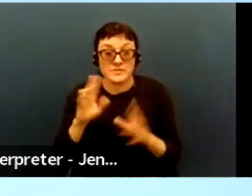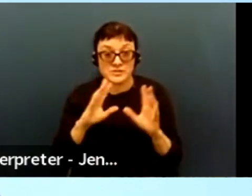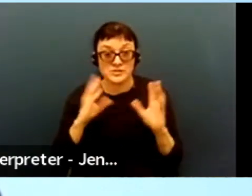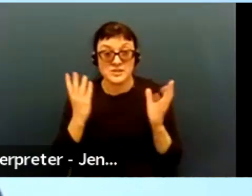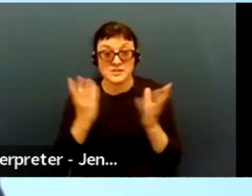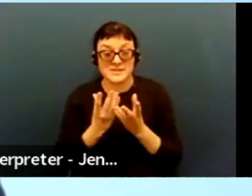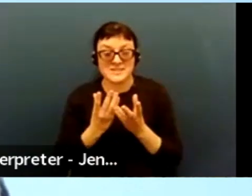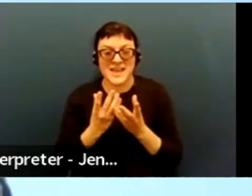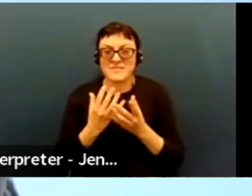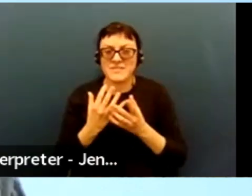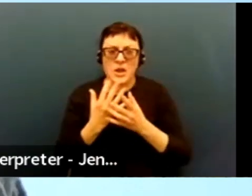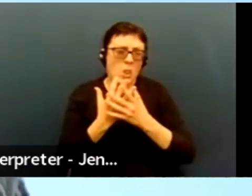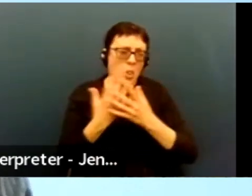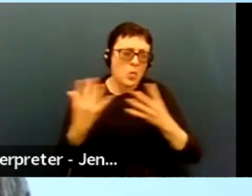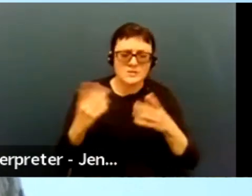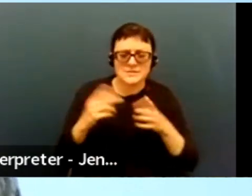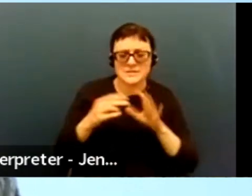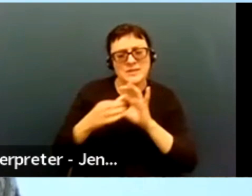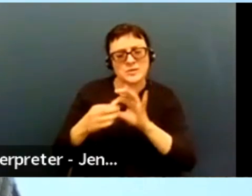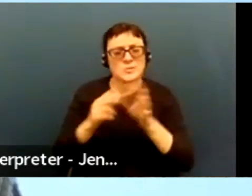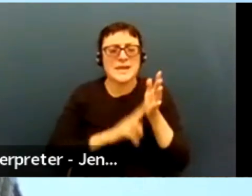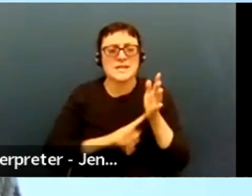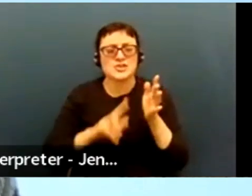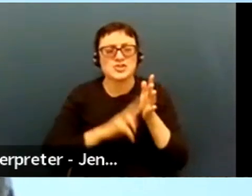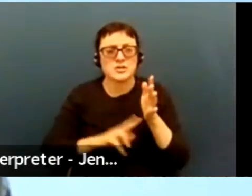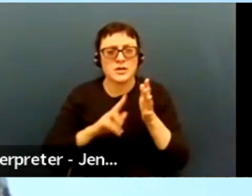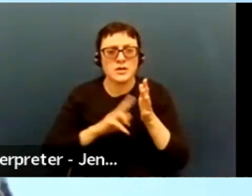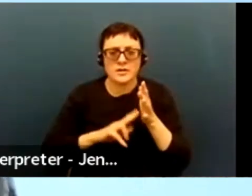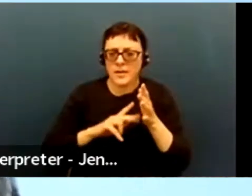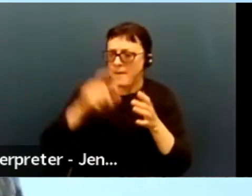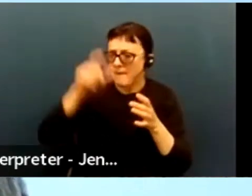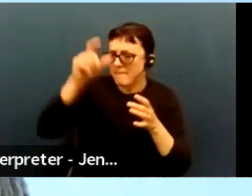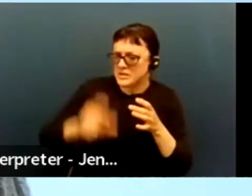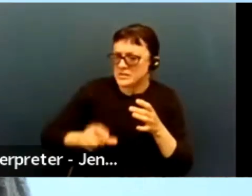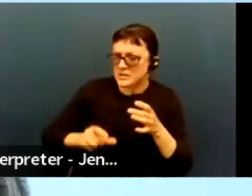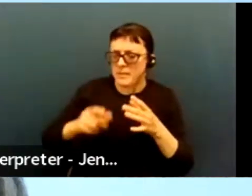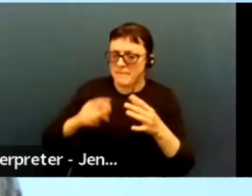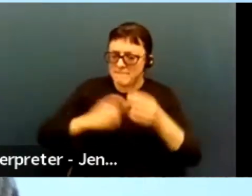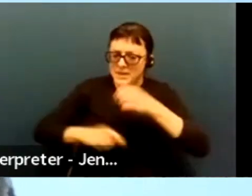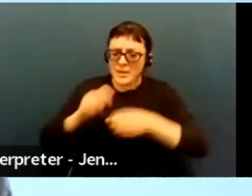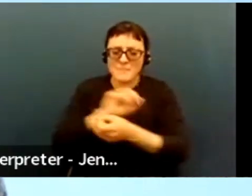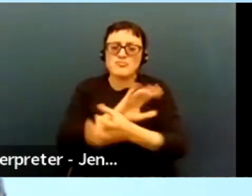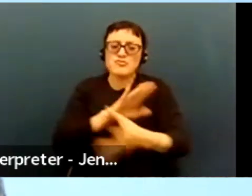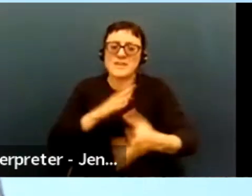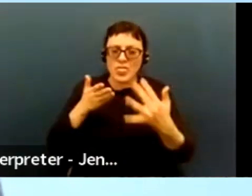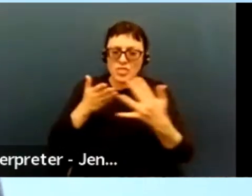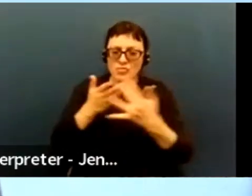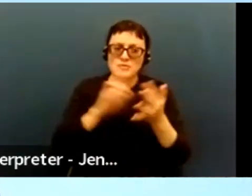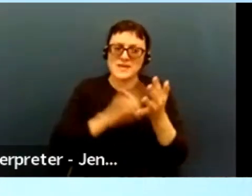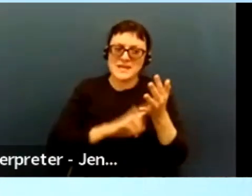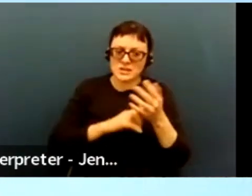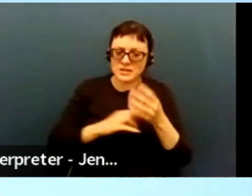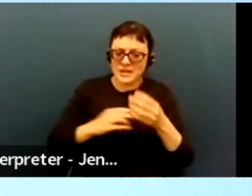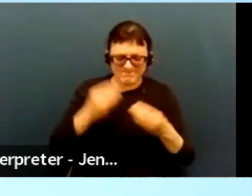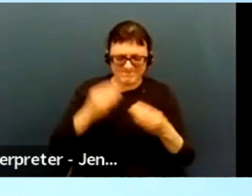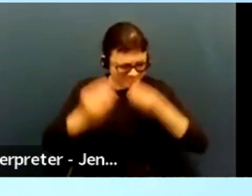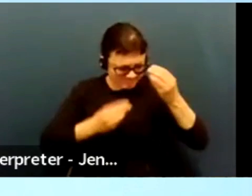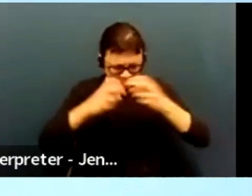storm, they're left to face themselves, sometimes painfully, as in King Lear, and sometimes kind of